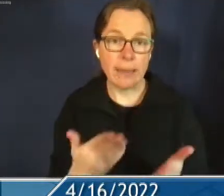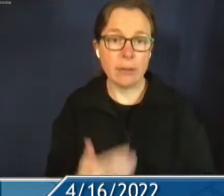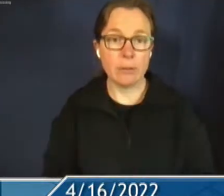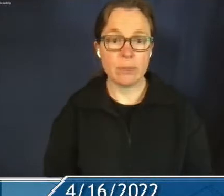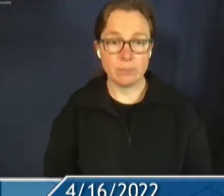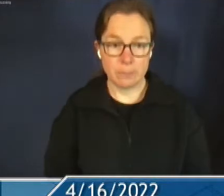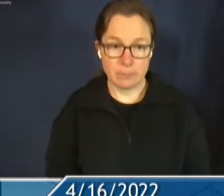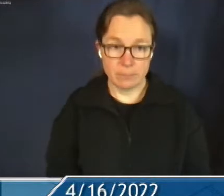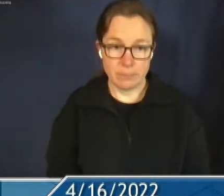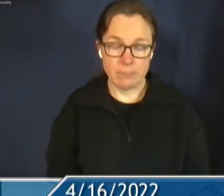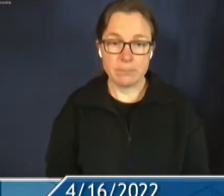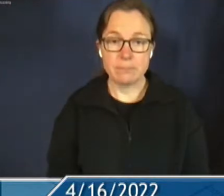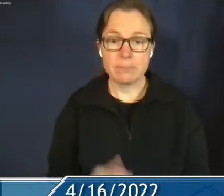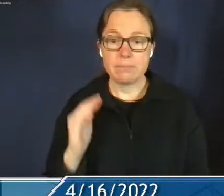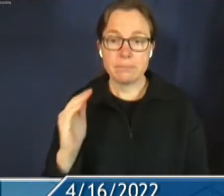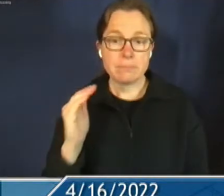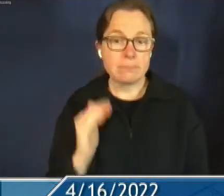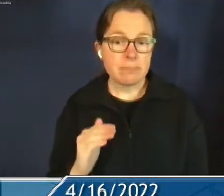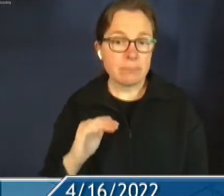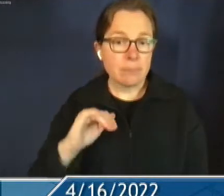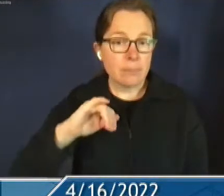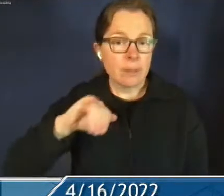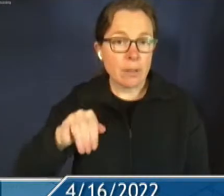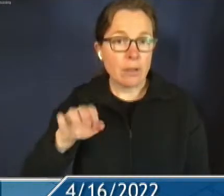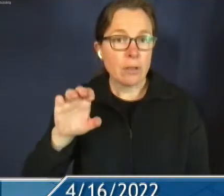Thank you. Next, we have Jesse Hyatt.